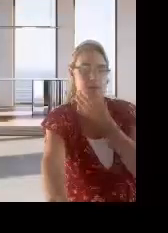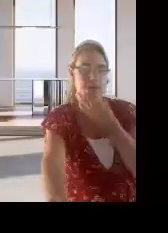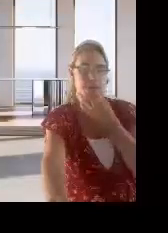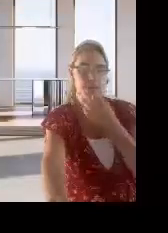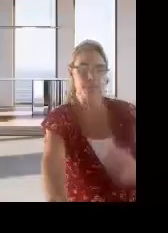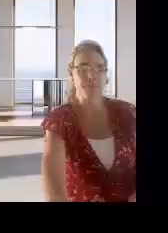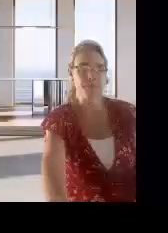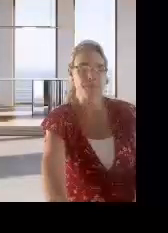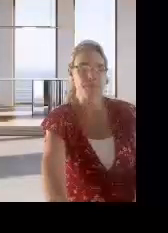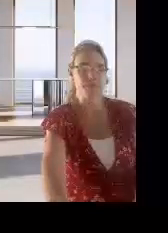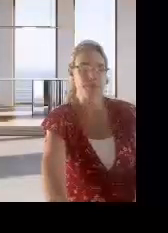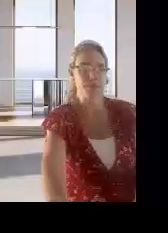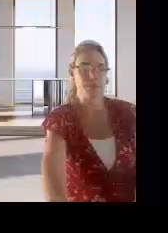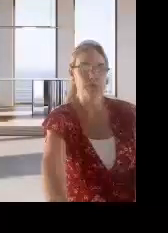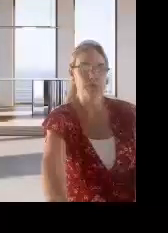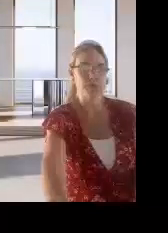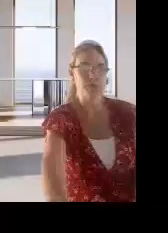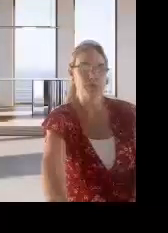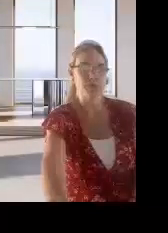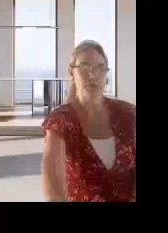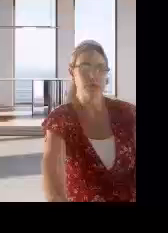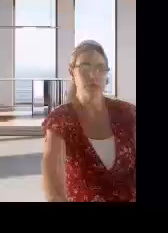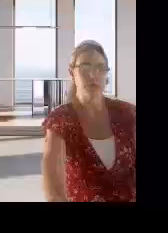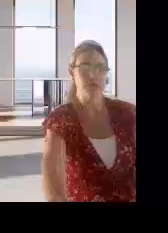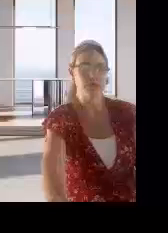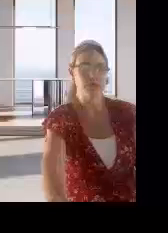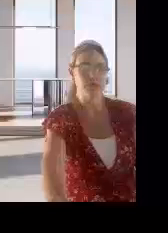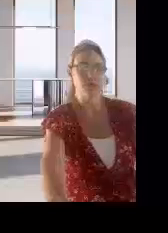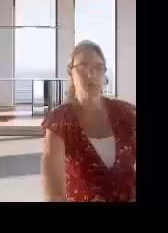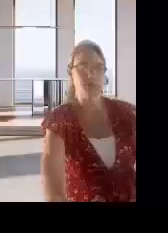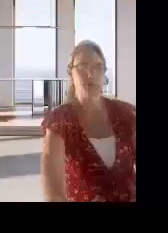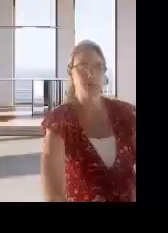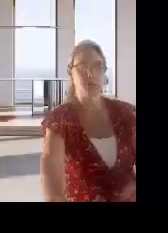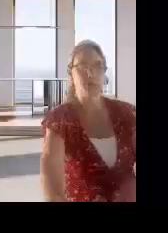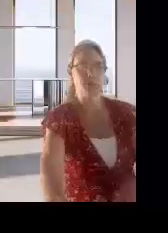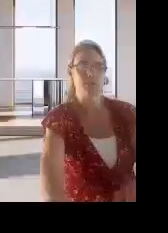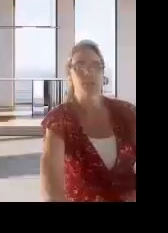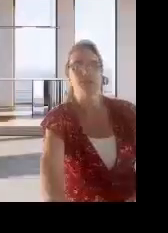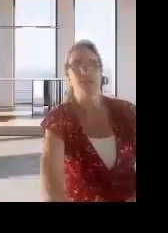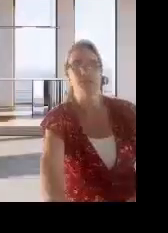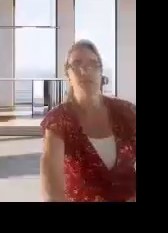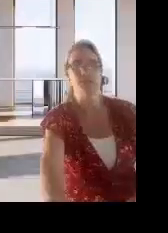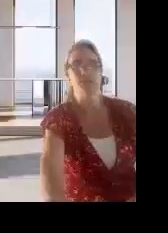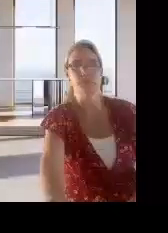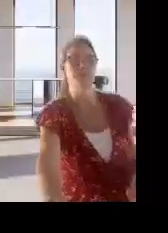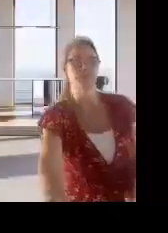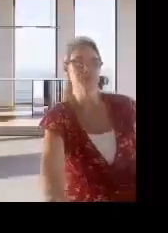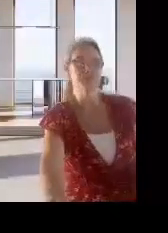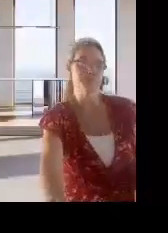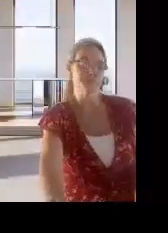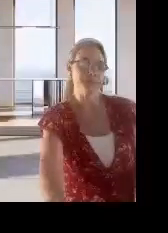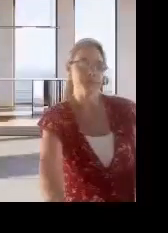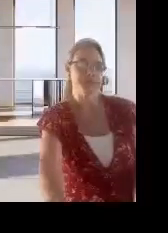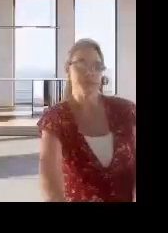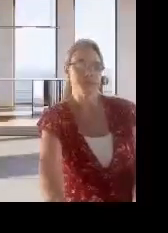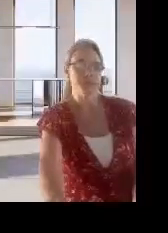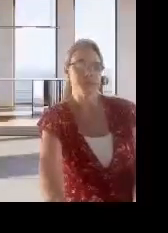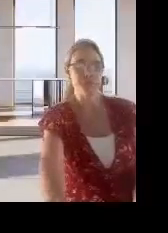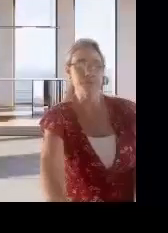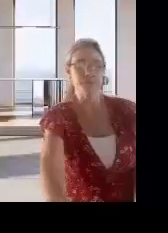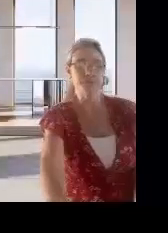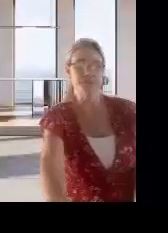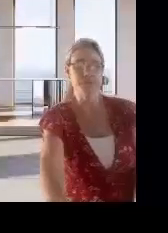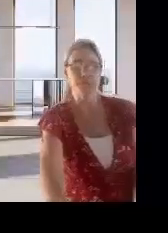Thank you. And that's our equity action plan. Okay. And we look forward to having the opportunity to spend time with the trustees